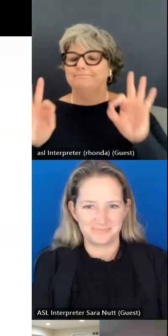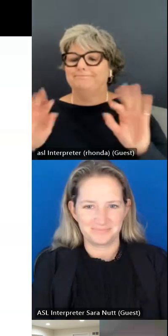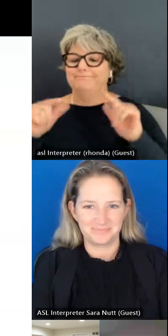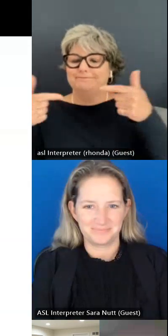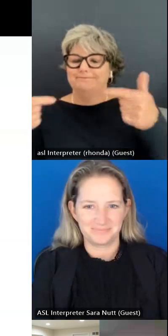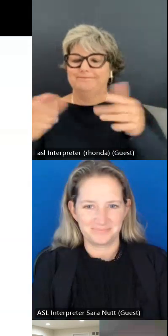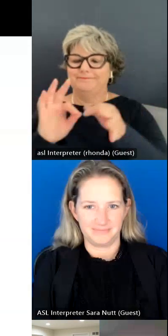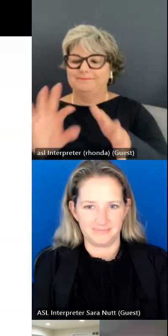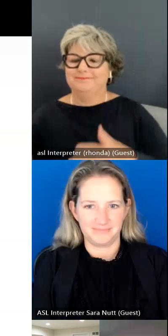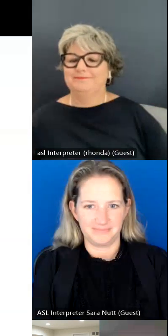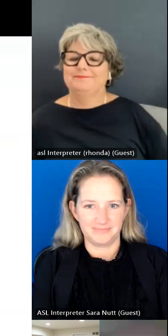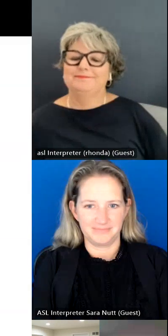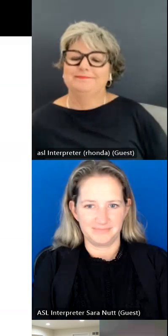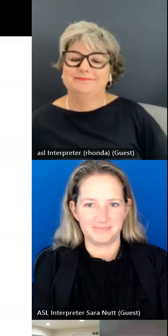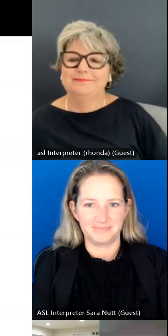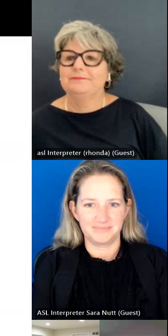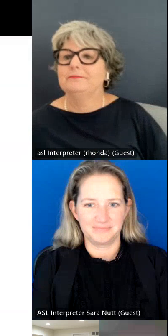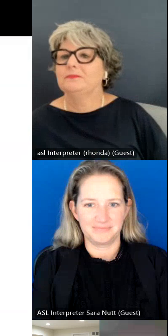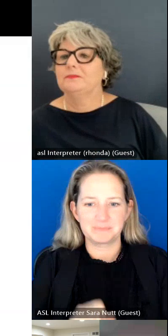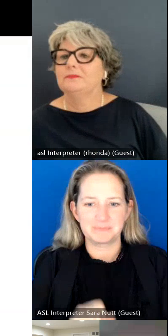Okay. You guys,